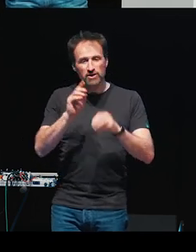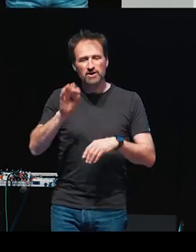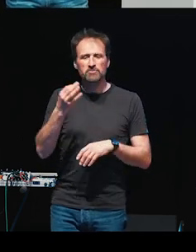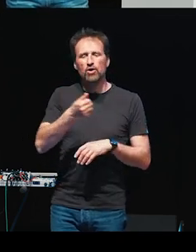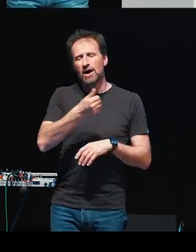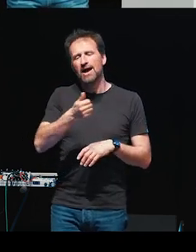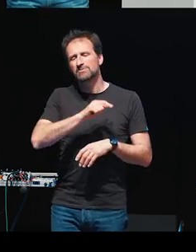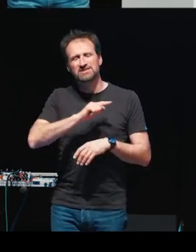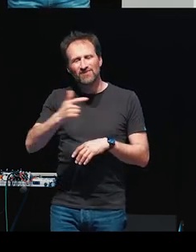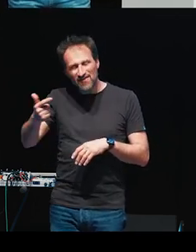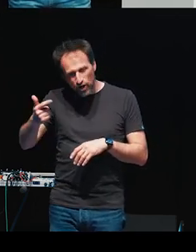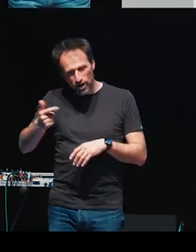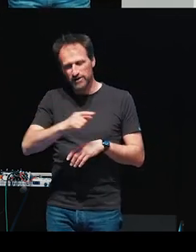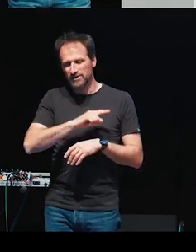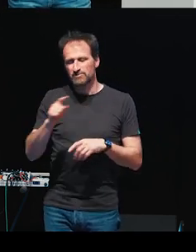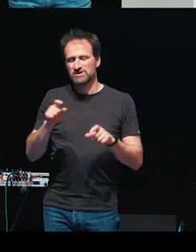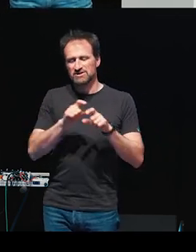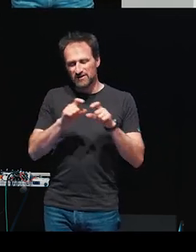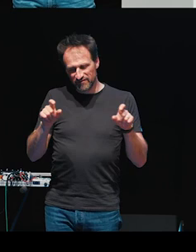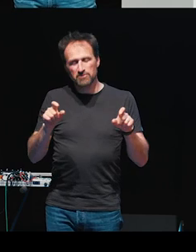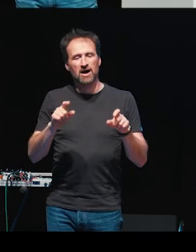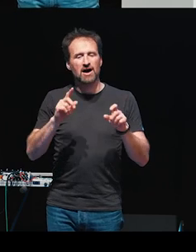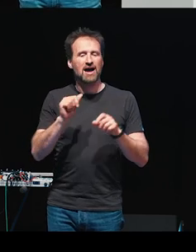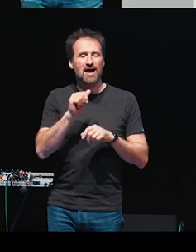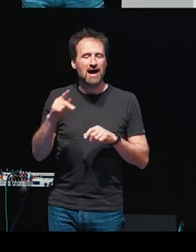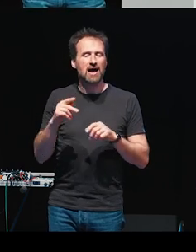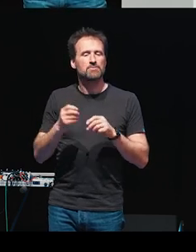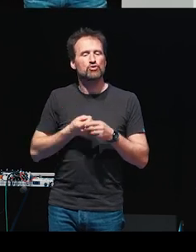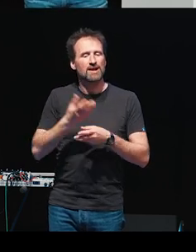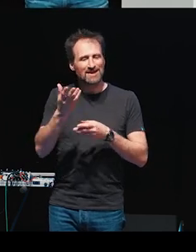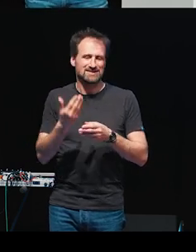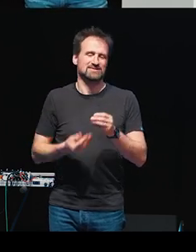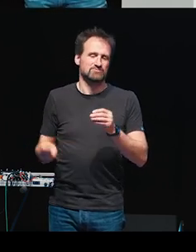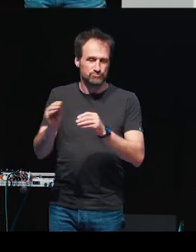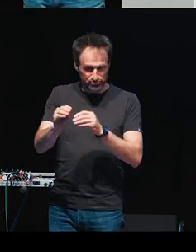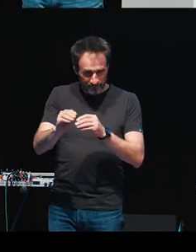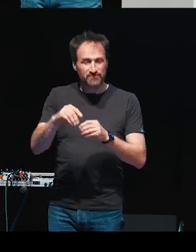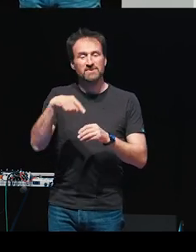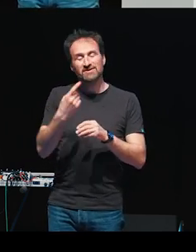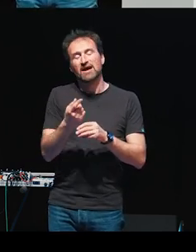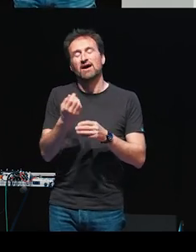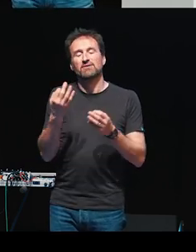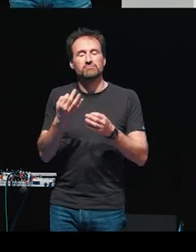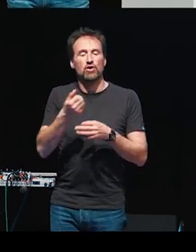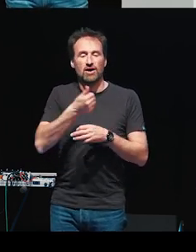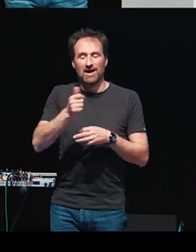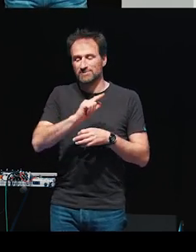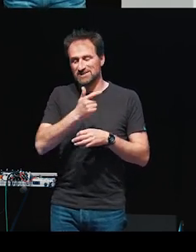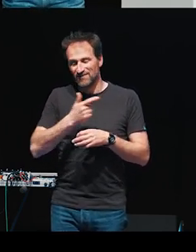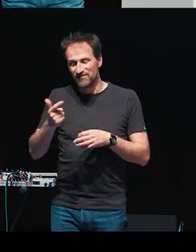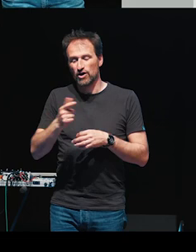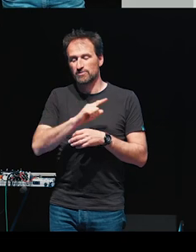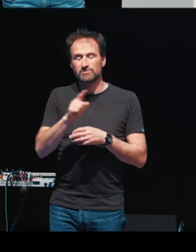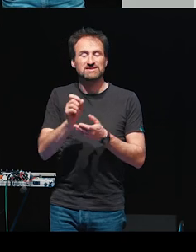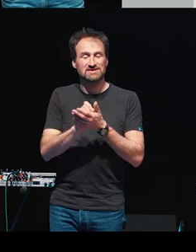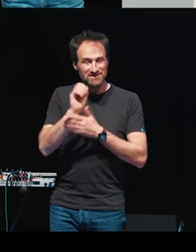on your company's cycle of app releases. It takes 1 to 2 weeks to submit it to your app store. And then based